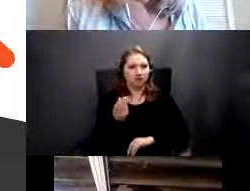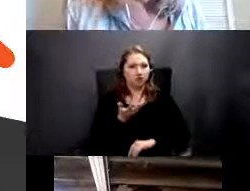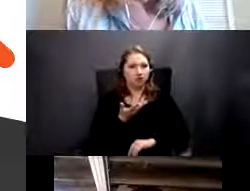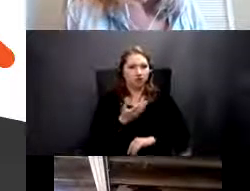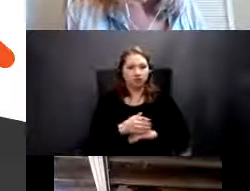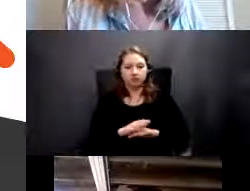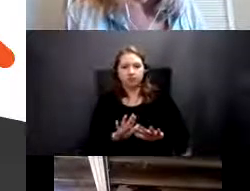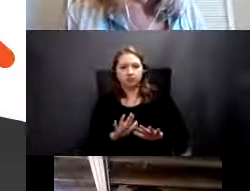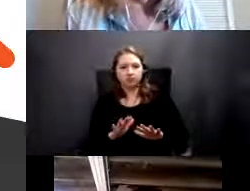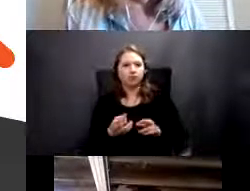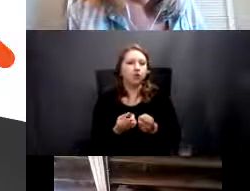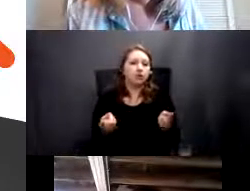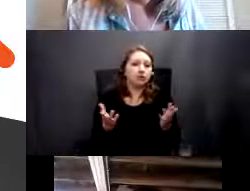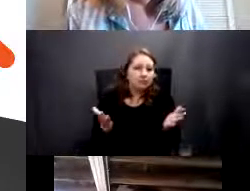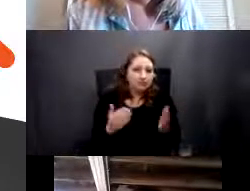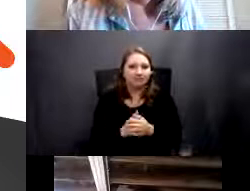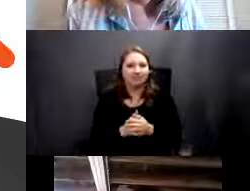Oh, resources, thank you.